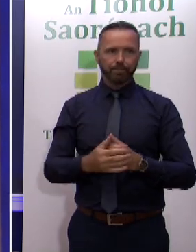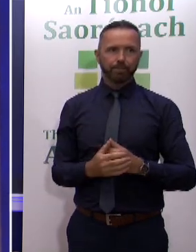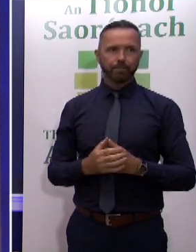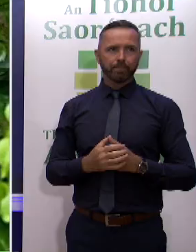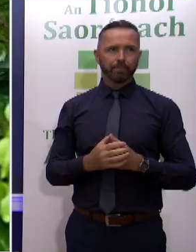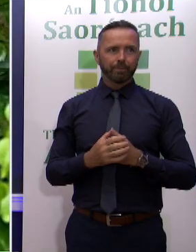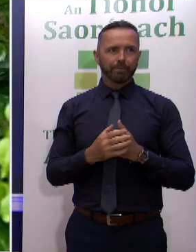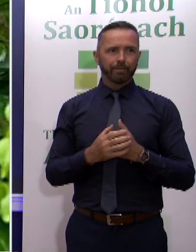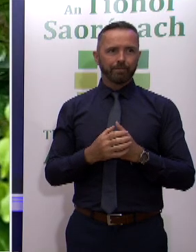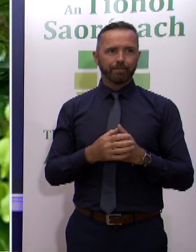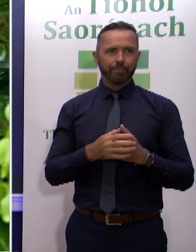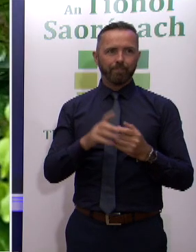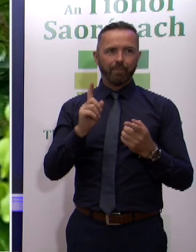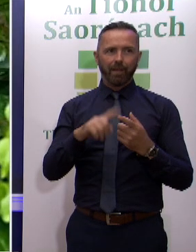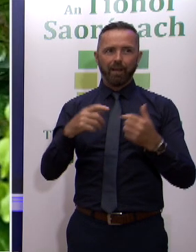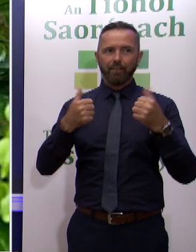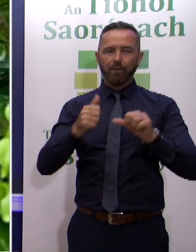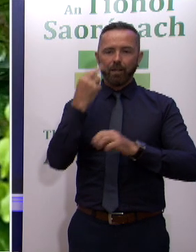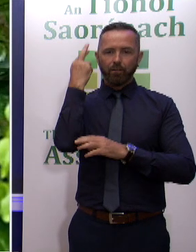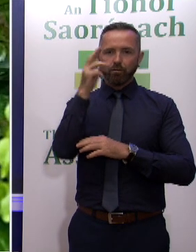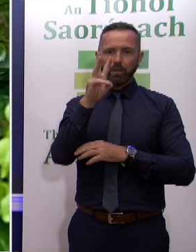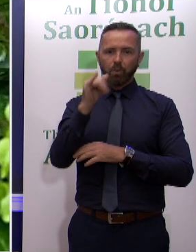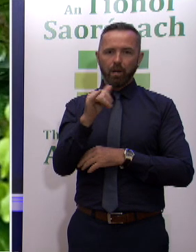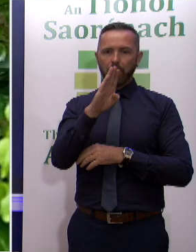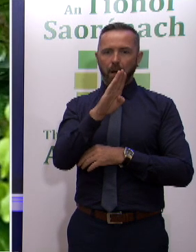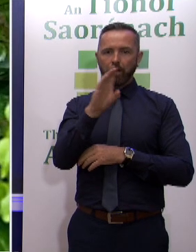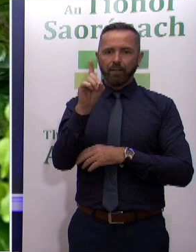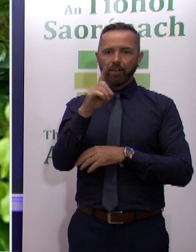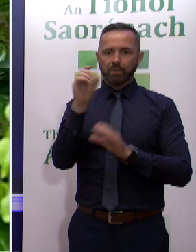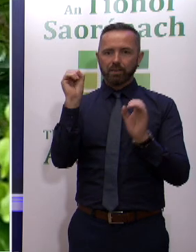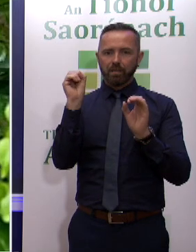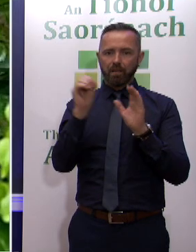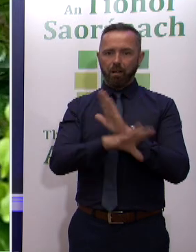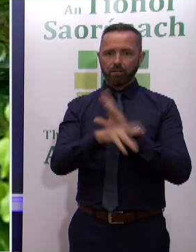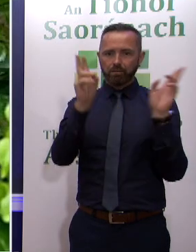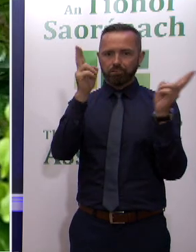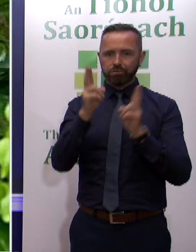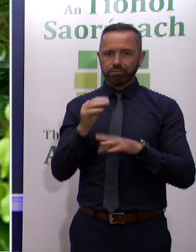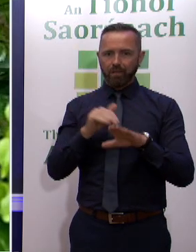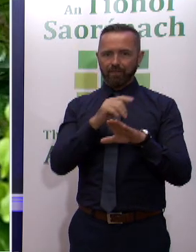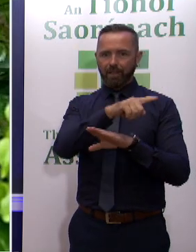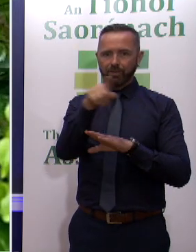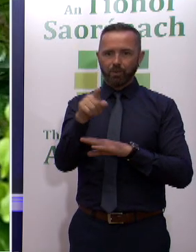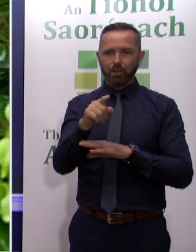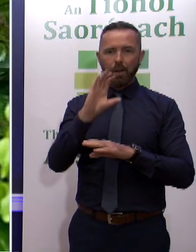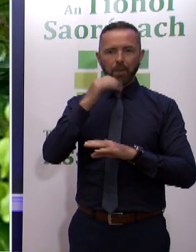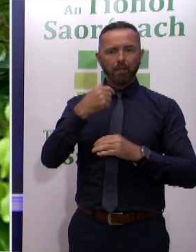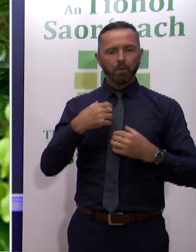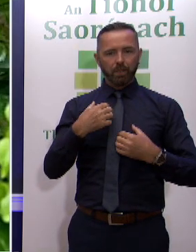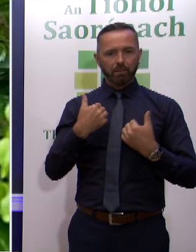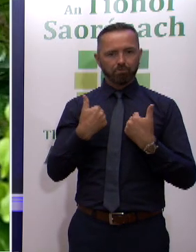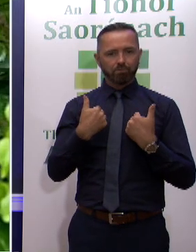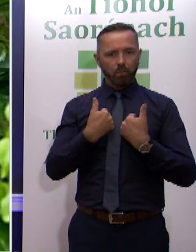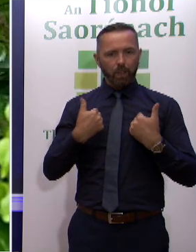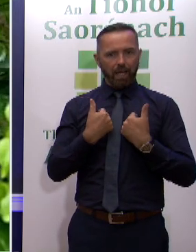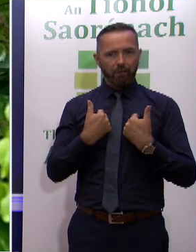And there's a final reason why biodiversity loss affects us. We care about it. We care that it exists. We may